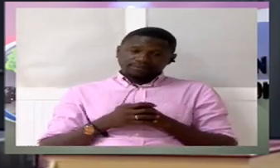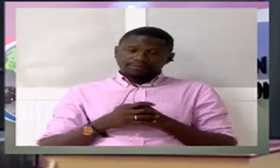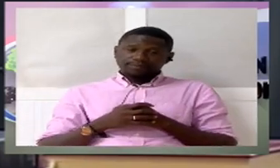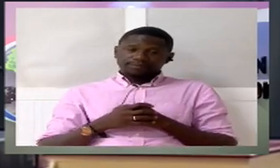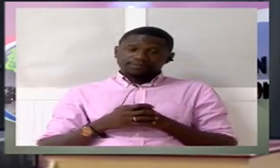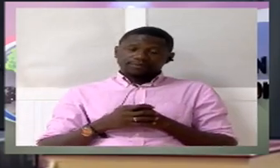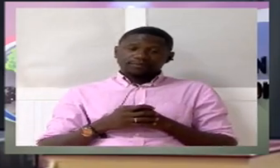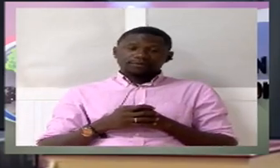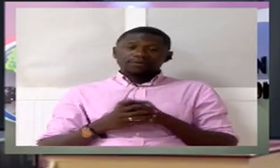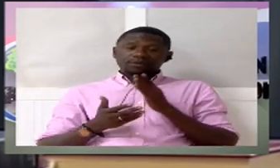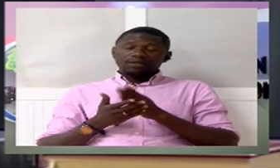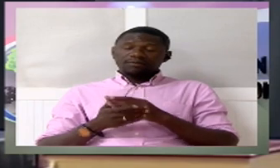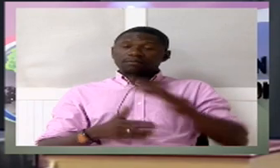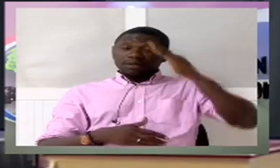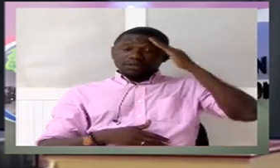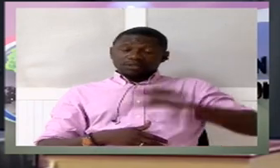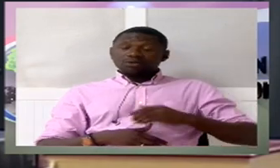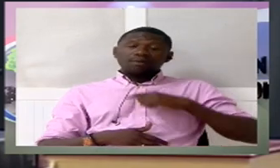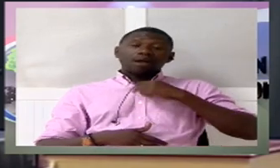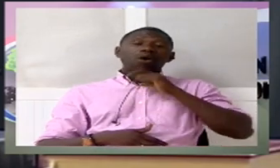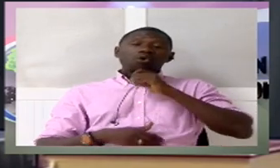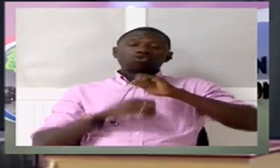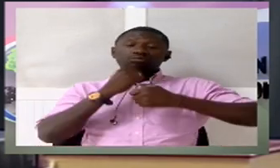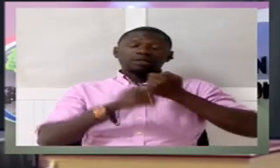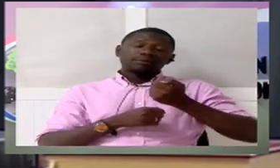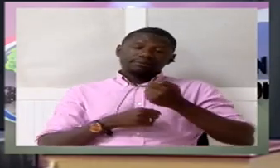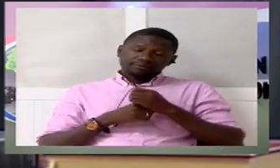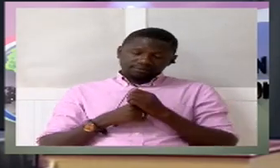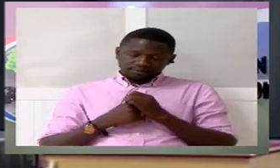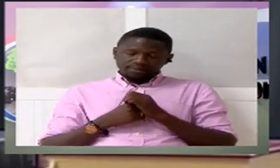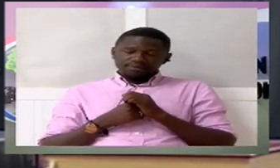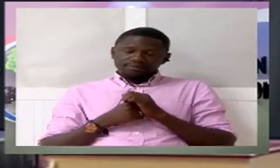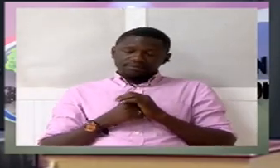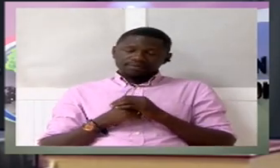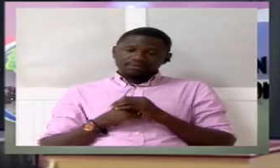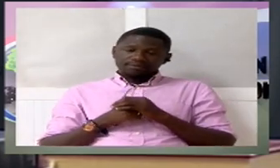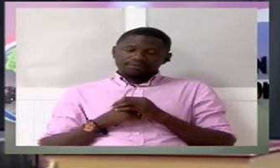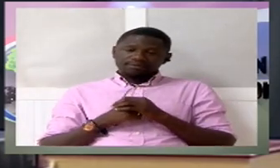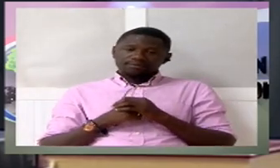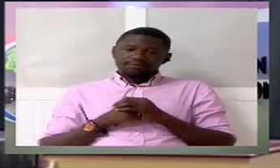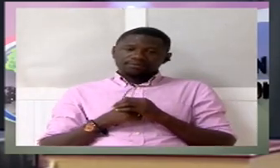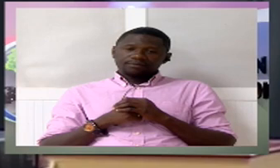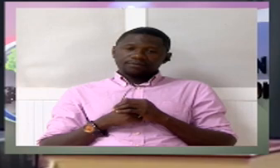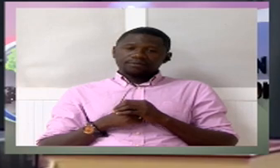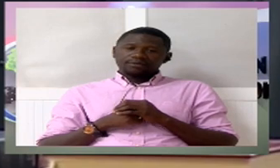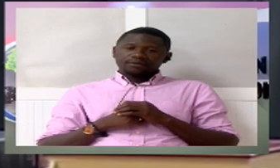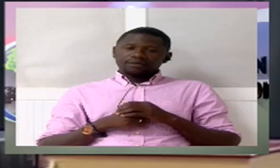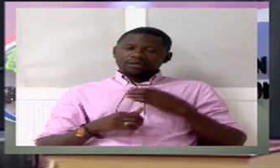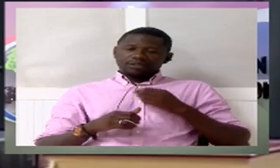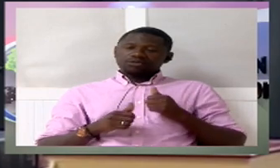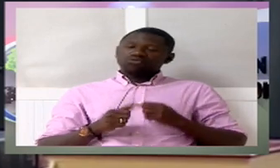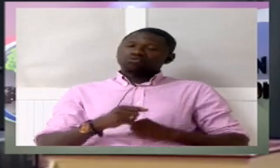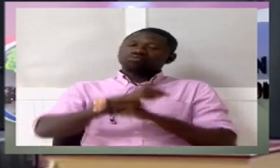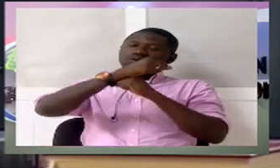futu. Therefore I salute his bravery. Woto ala jisu ben kan ba ten dula wala. And steadfastness. Ani